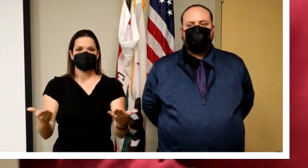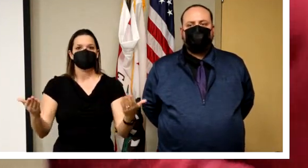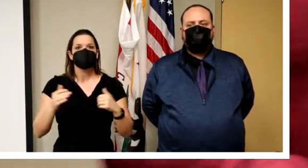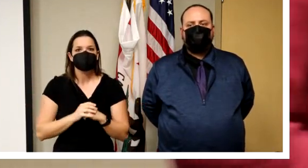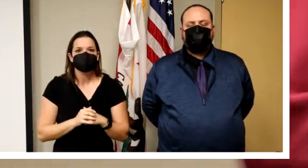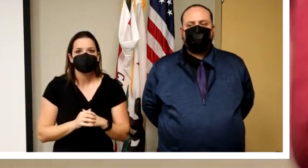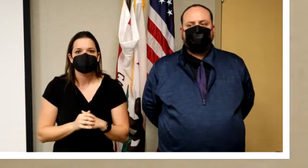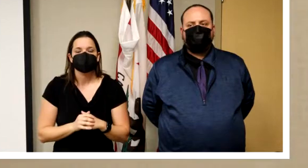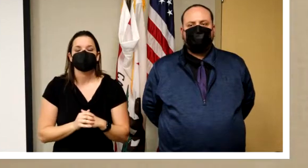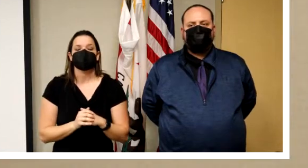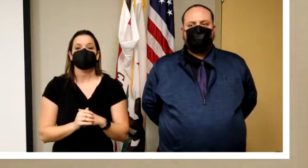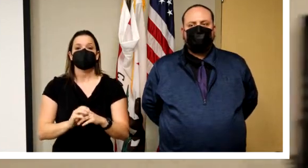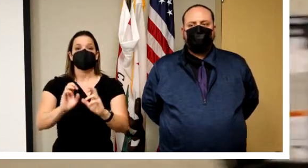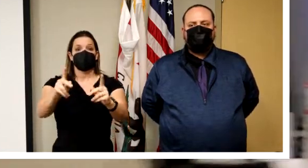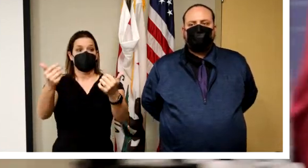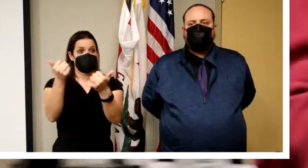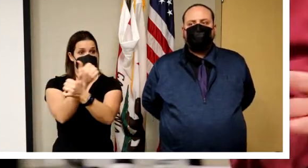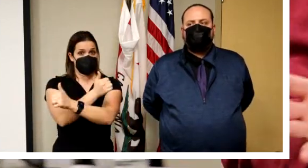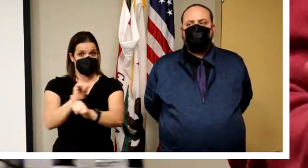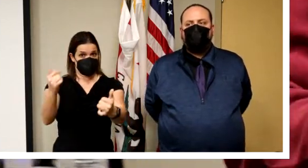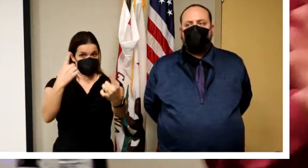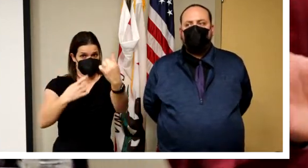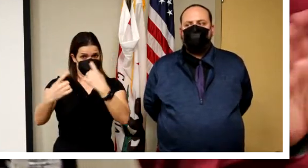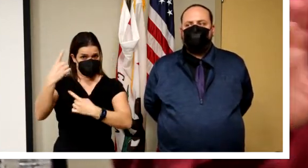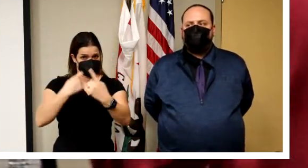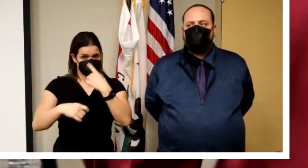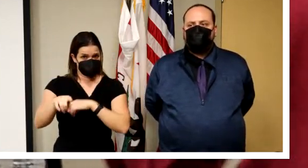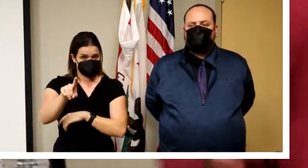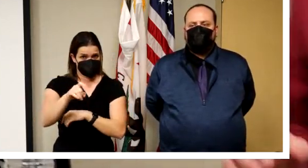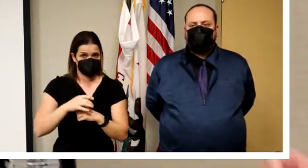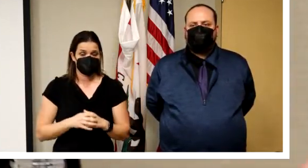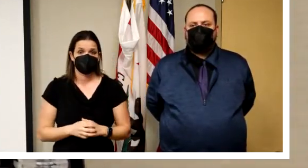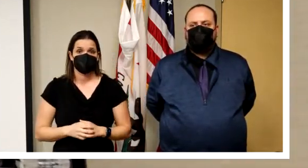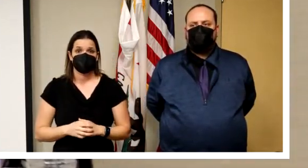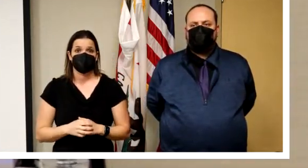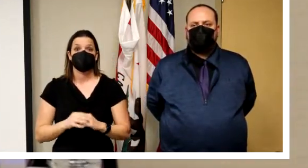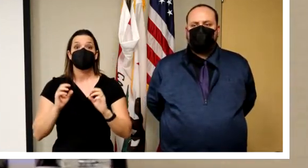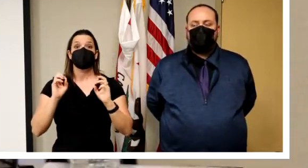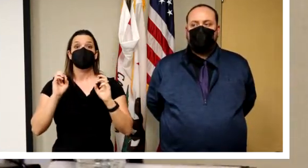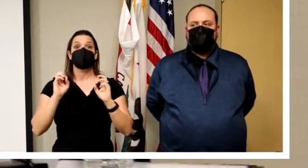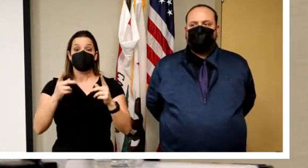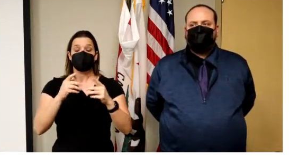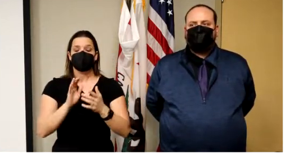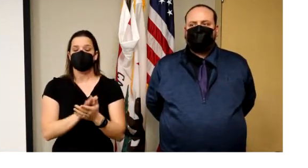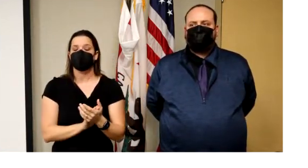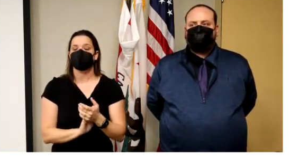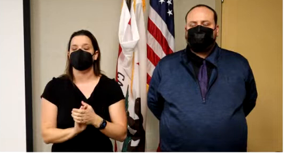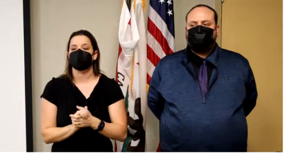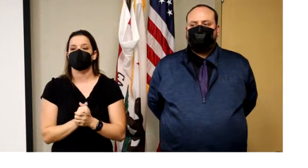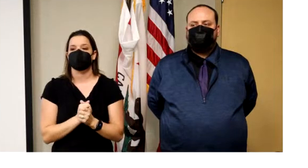So, any questions on that? Everyone good in terms of data and everything? Okay.